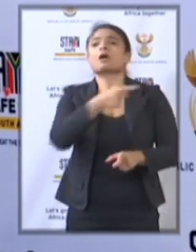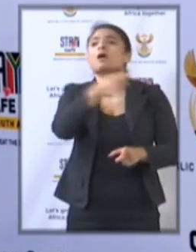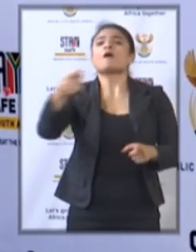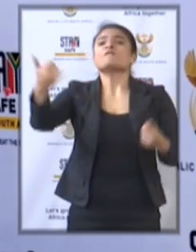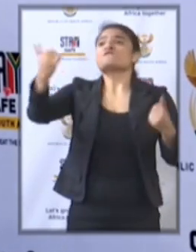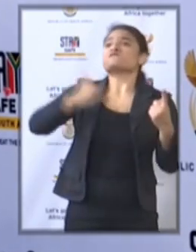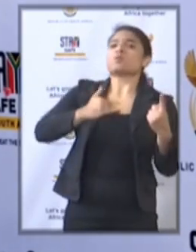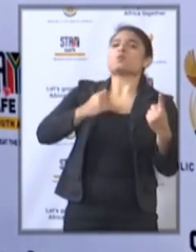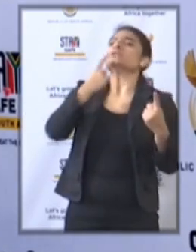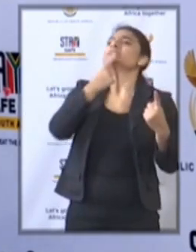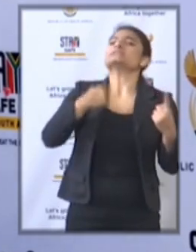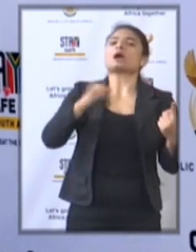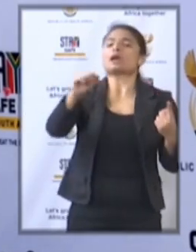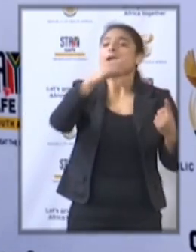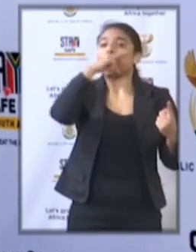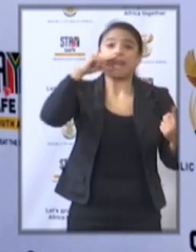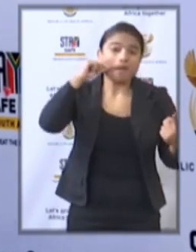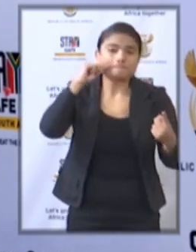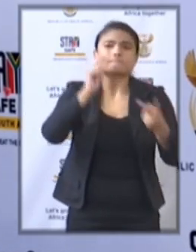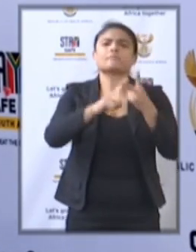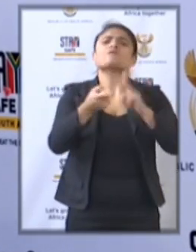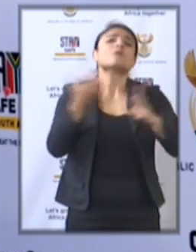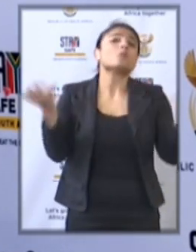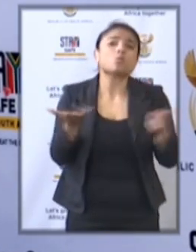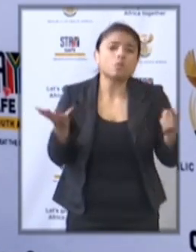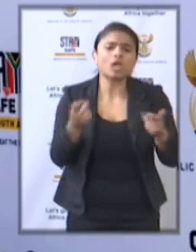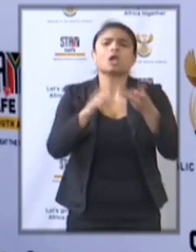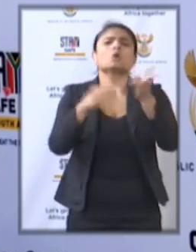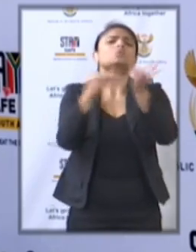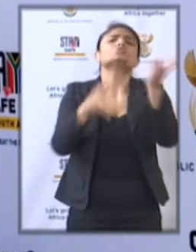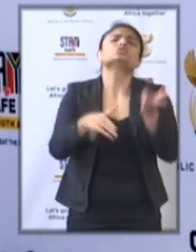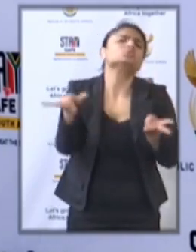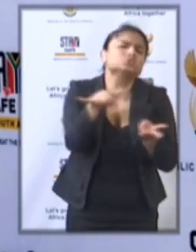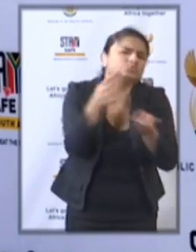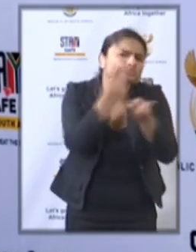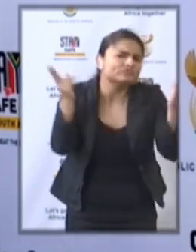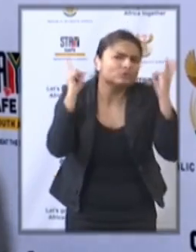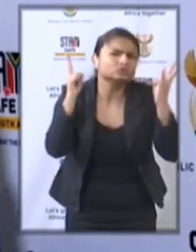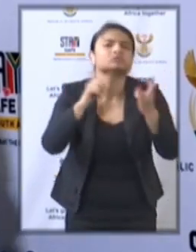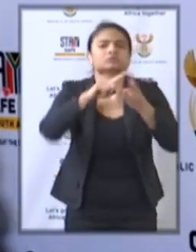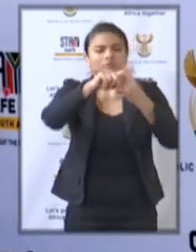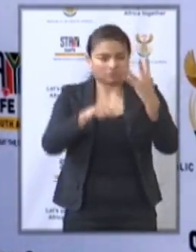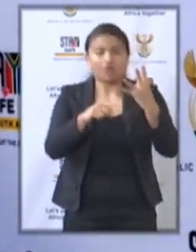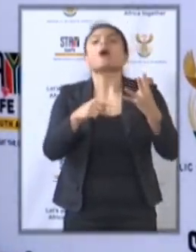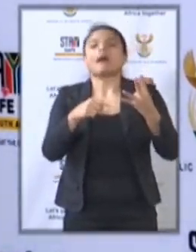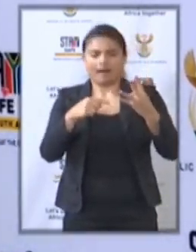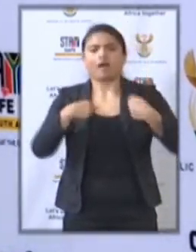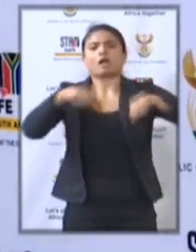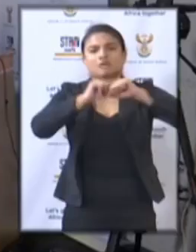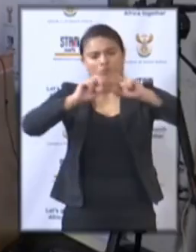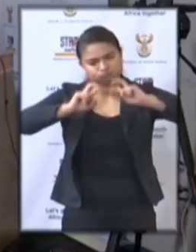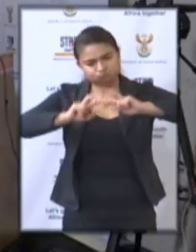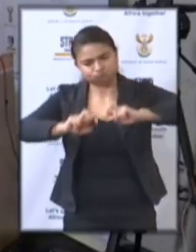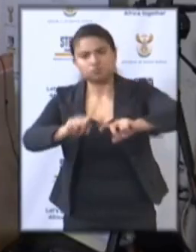endaweni ezifanele. Uma lifika udaba kuthina sizolandela noma kanjani. Ngiyabonga.